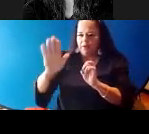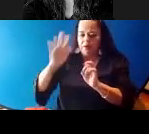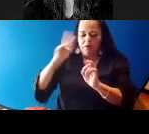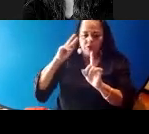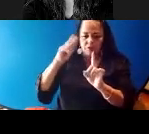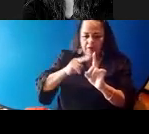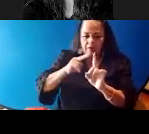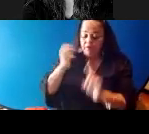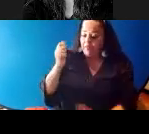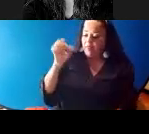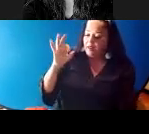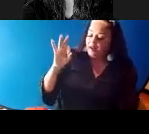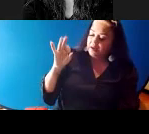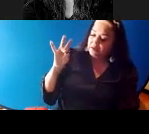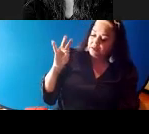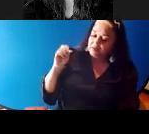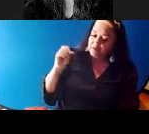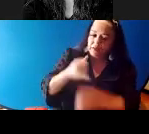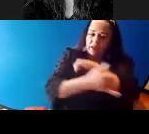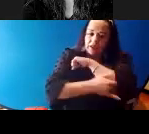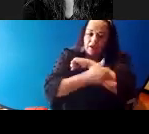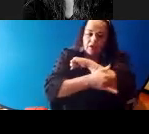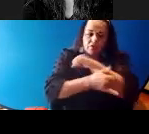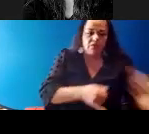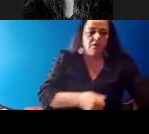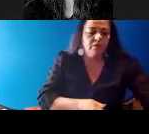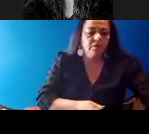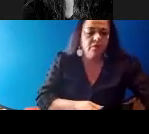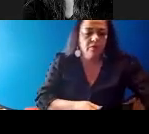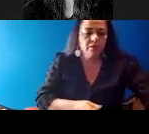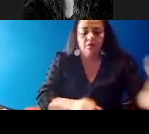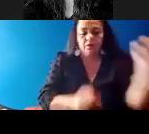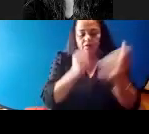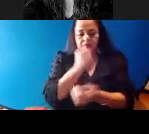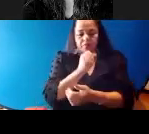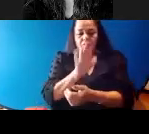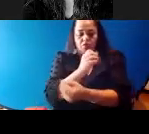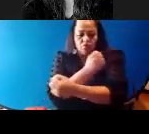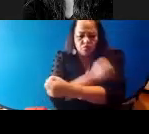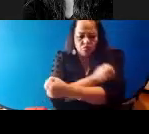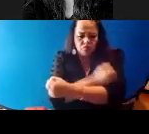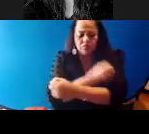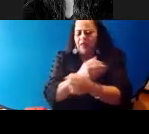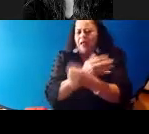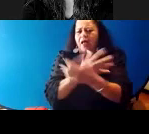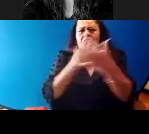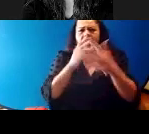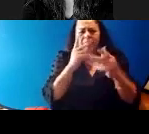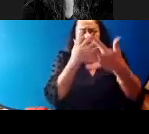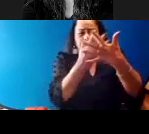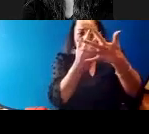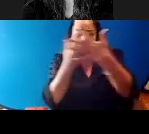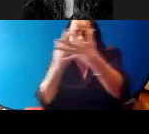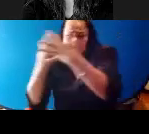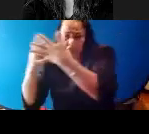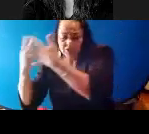the 1970s, the country's war on drugs destroyed communities of color and led to mass incarceration of people of color, with a